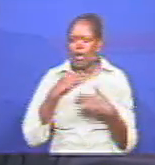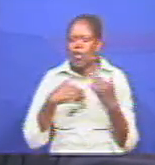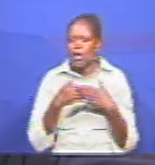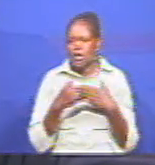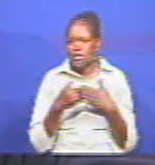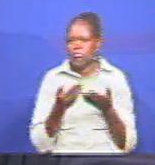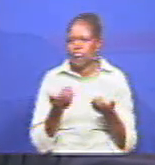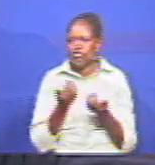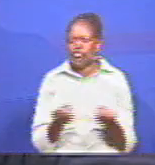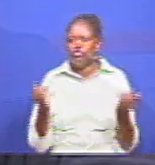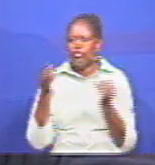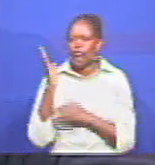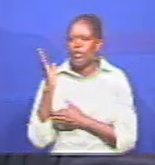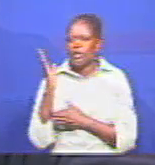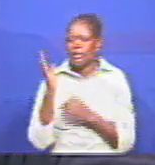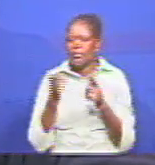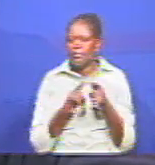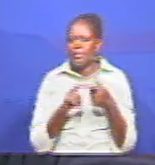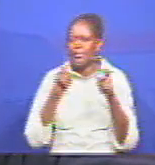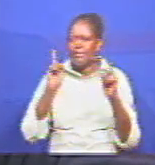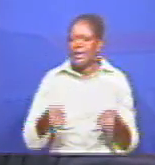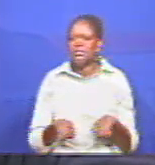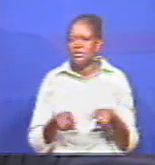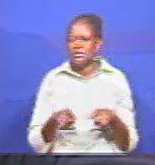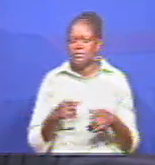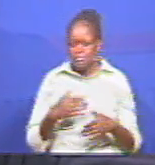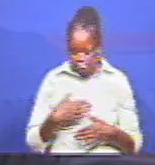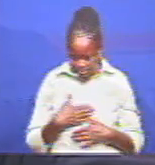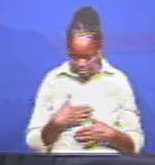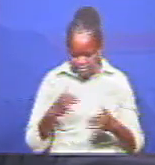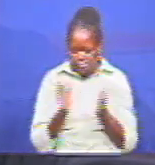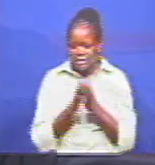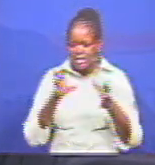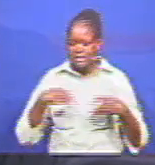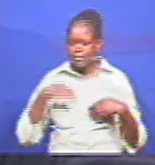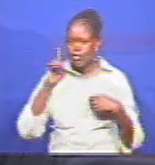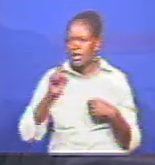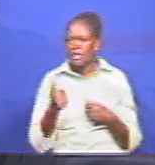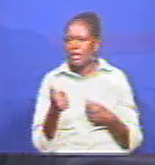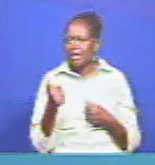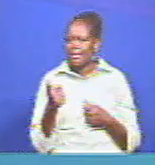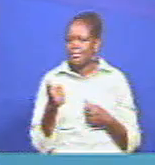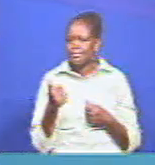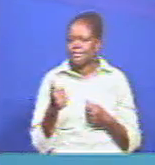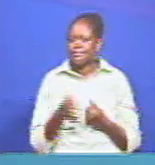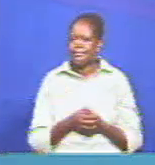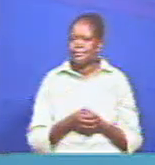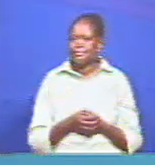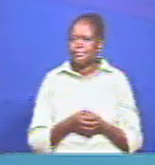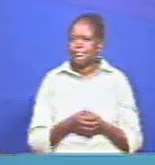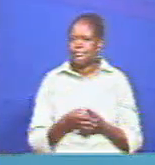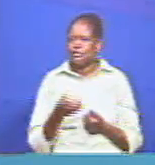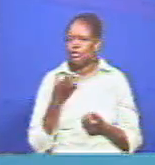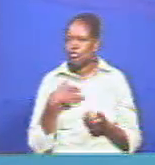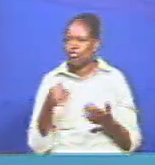the children of God yes. and we should respect yes. and embrace one another. As we wind up, what do you like